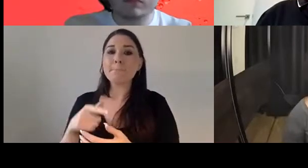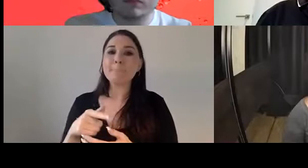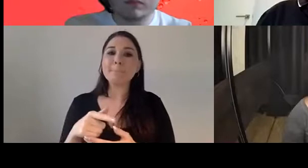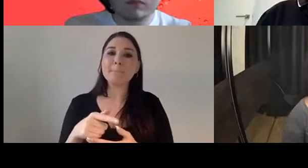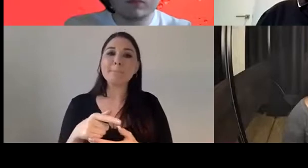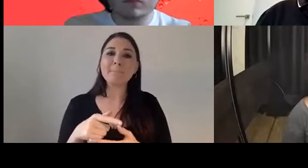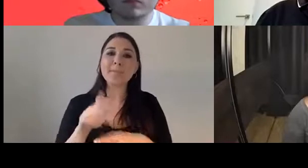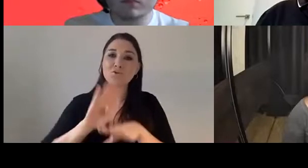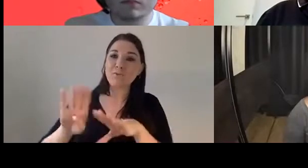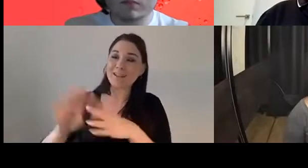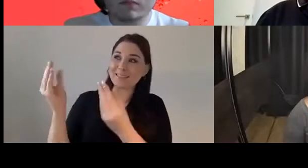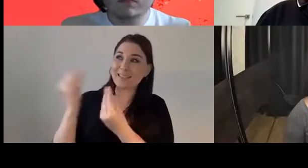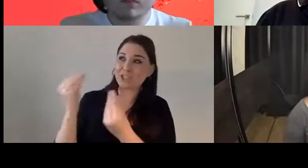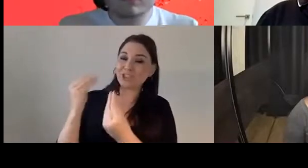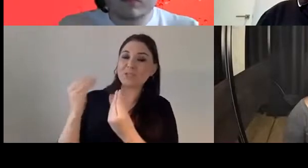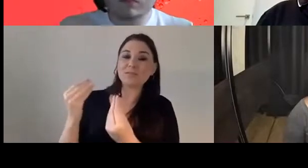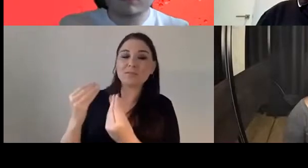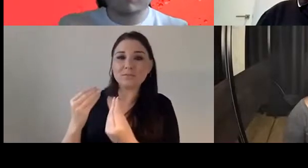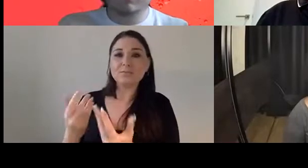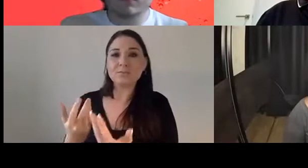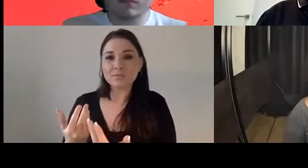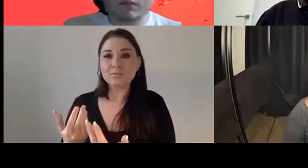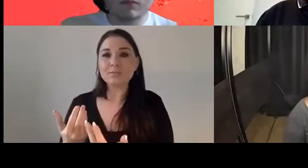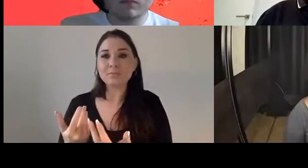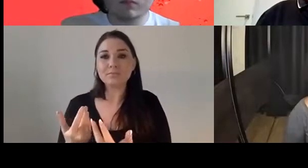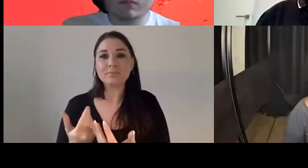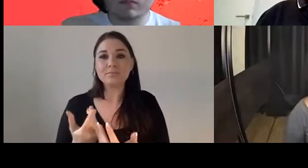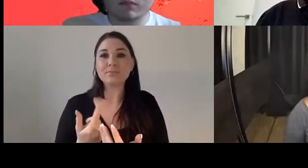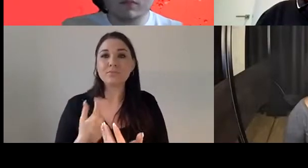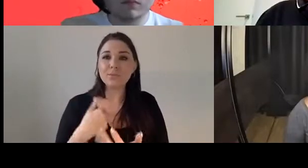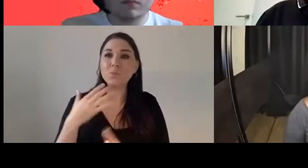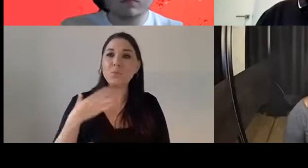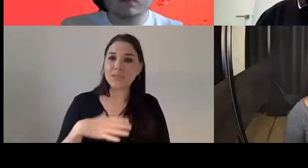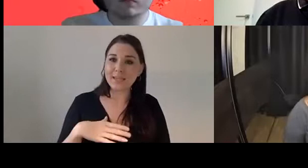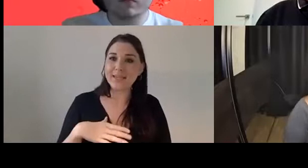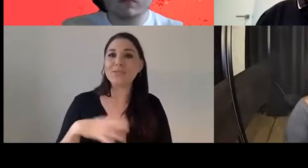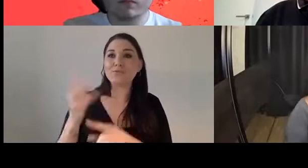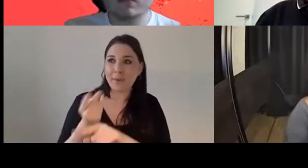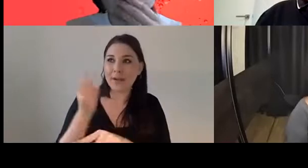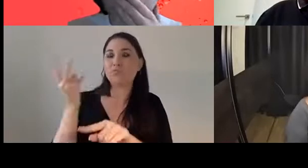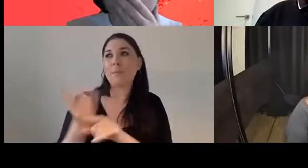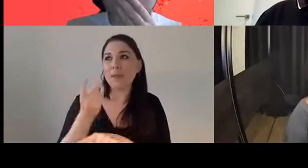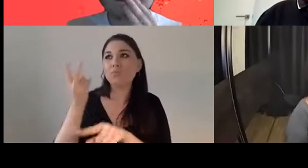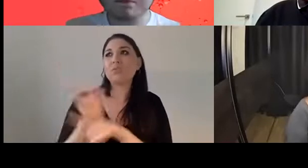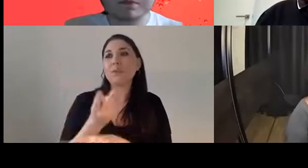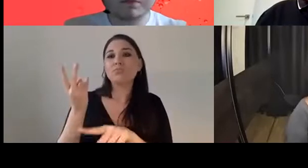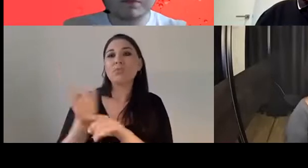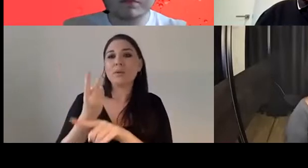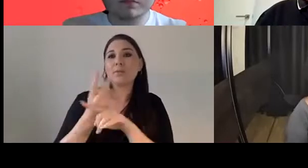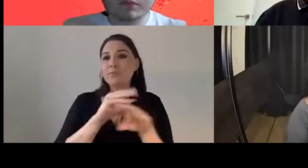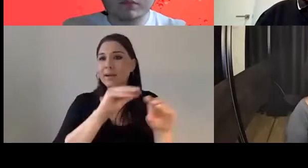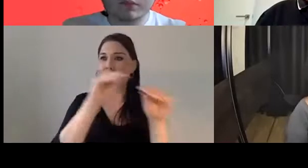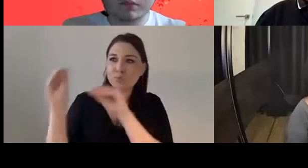undo years of bias that you've developed through the way that your brain is wired or through the impact of